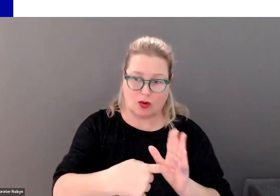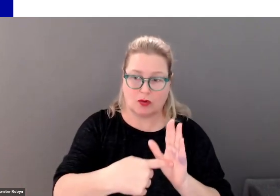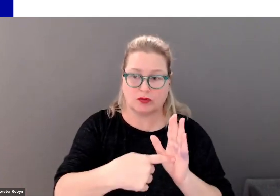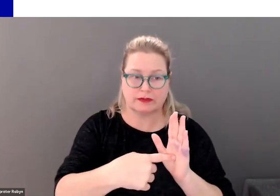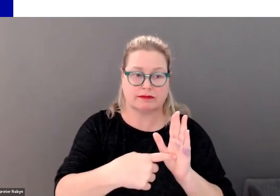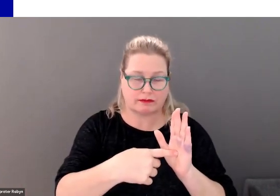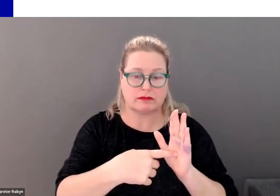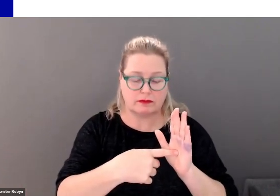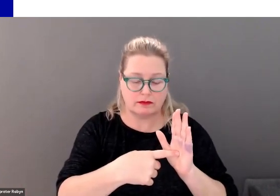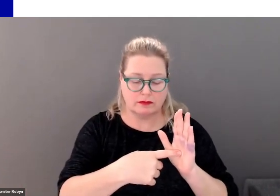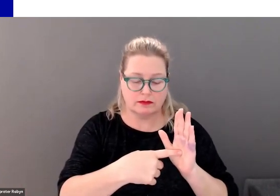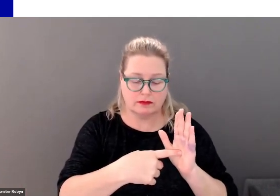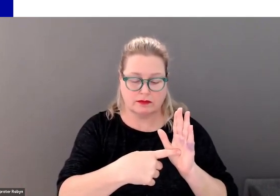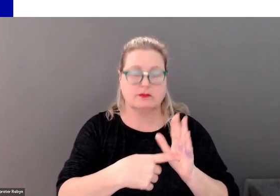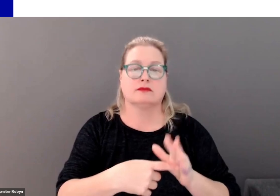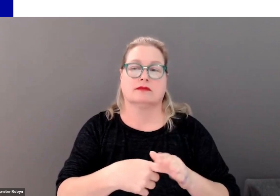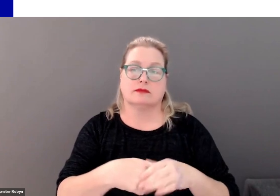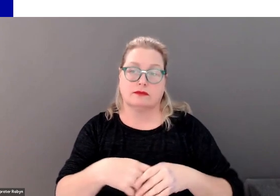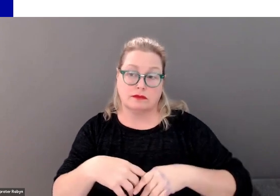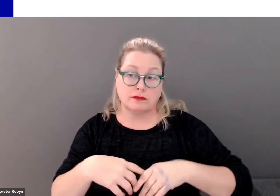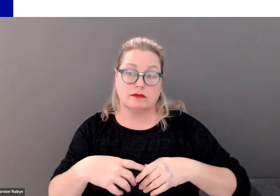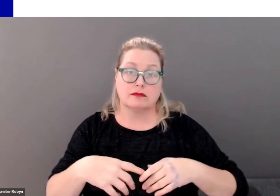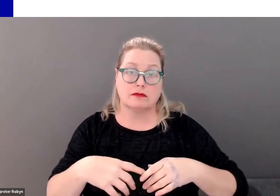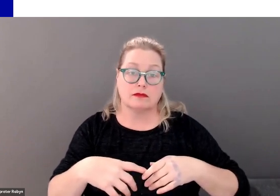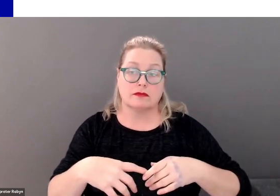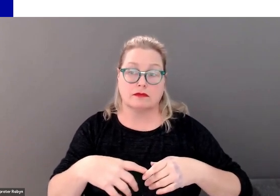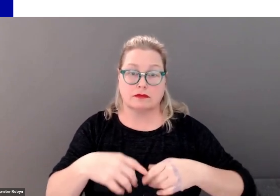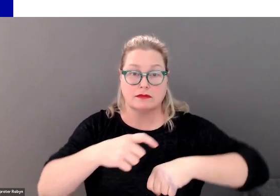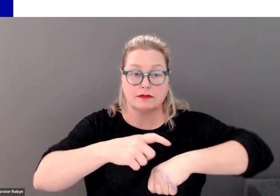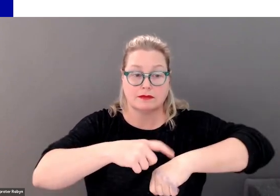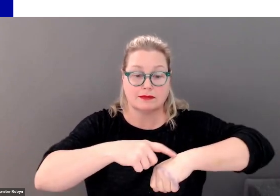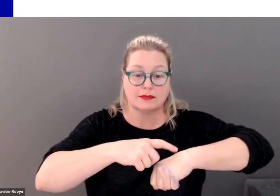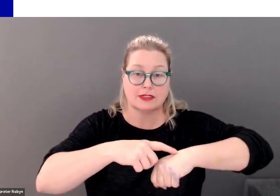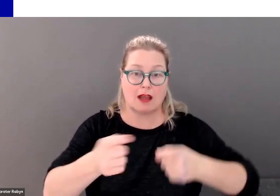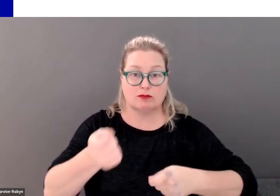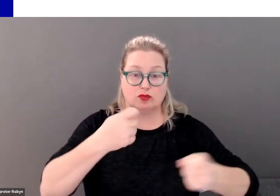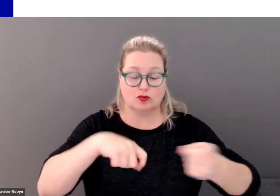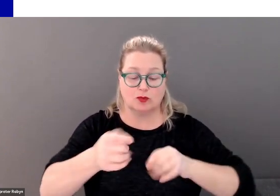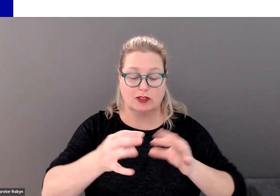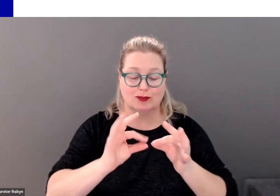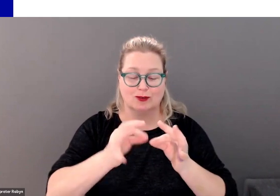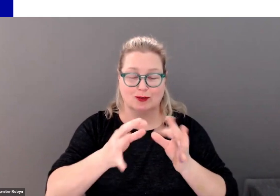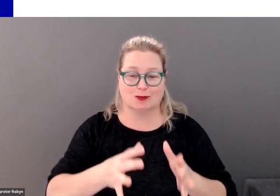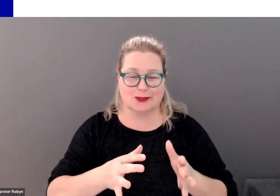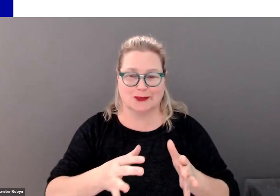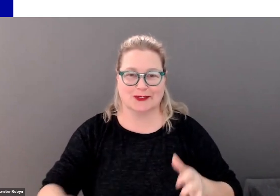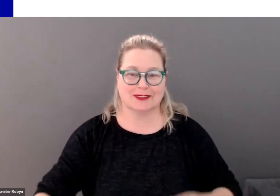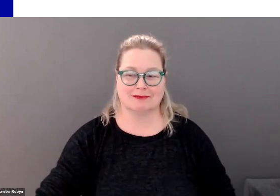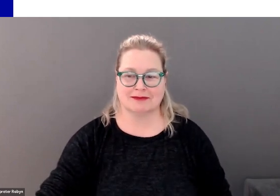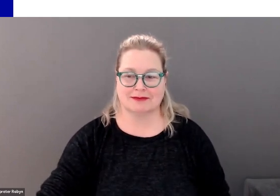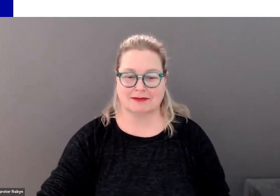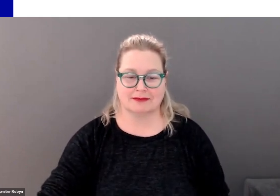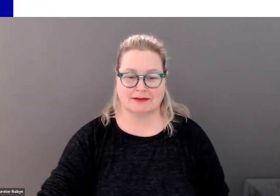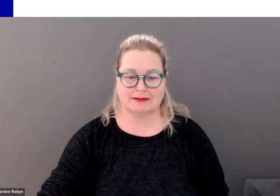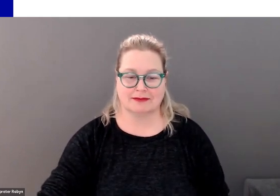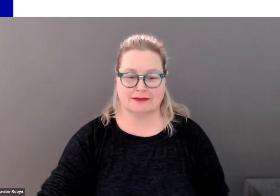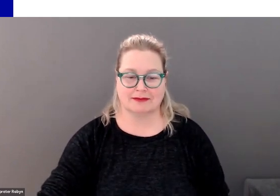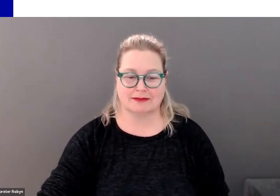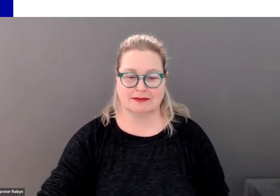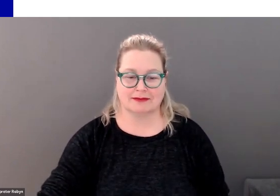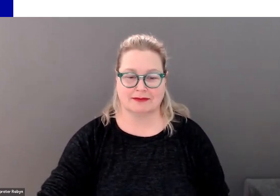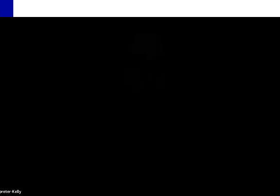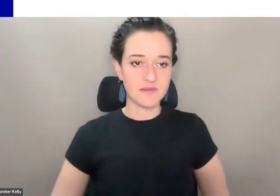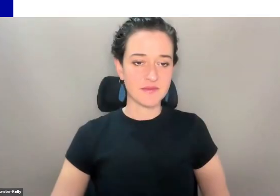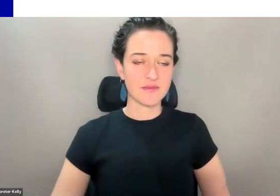lost custody or had other negative ramifications only on the basis of a diagnosis a disability written on a chart without doing an